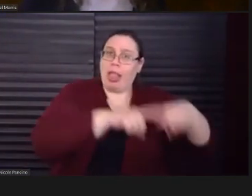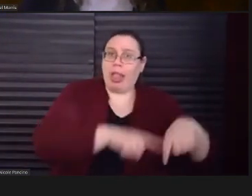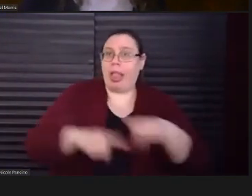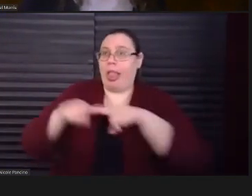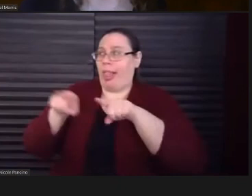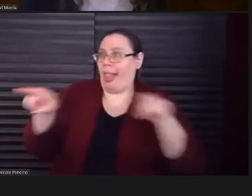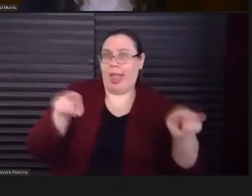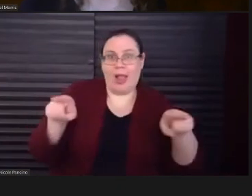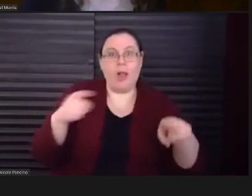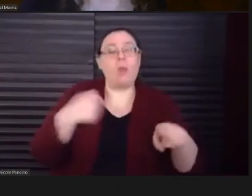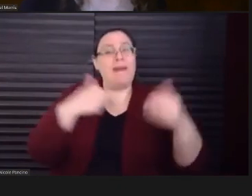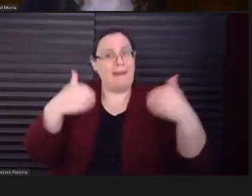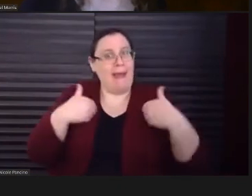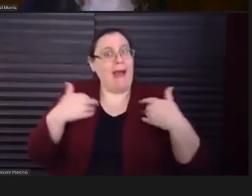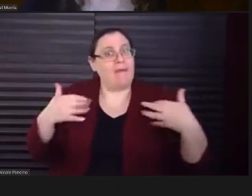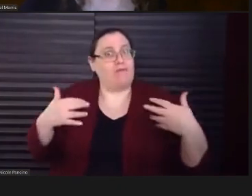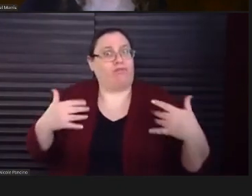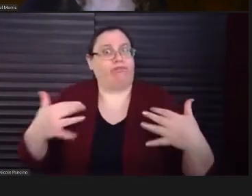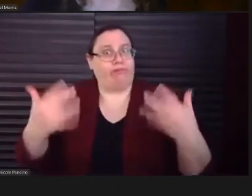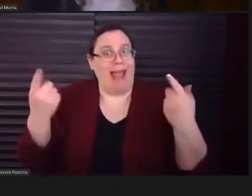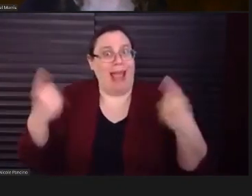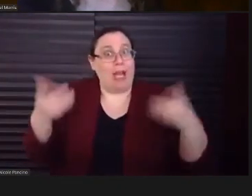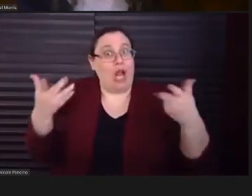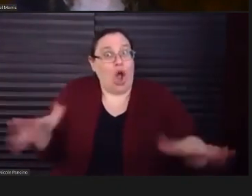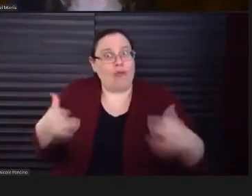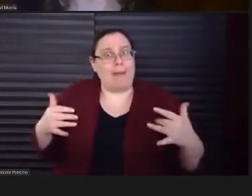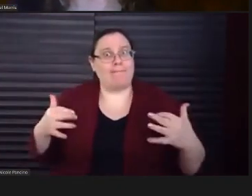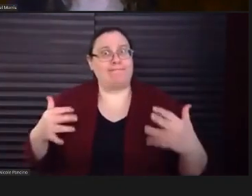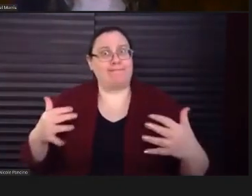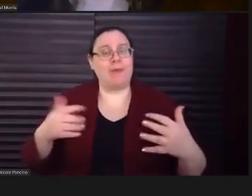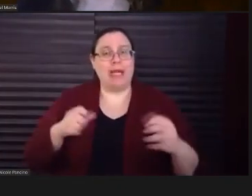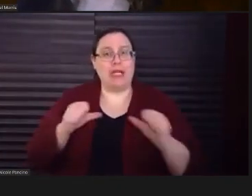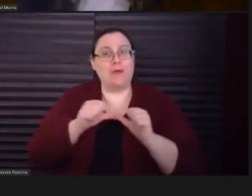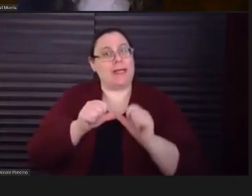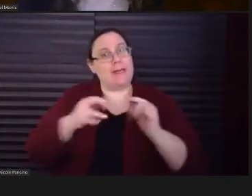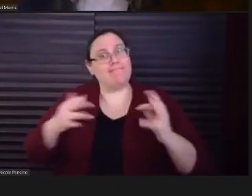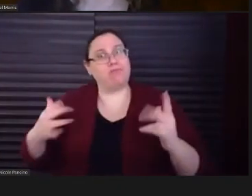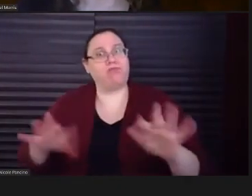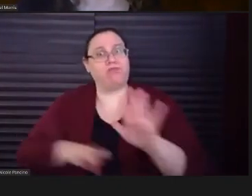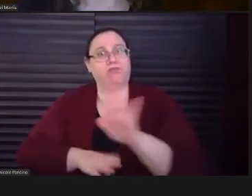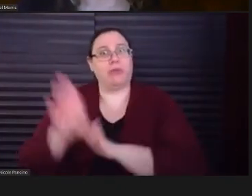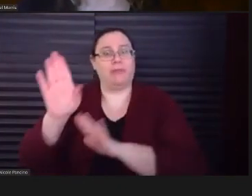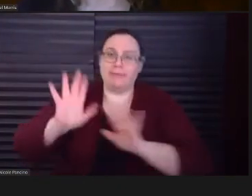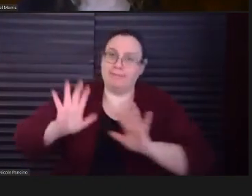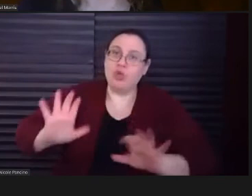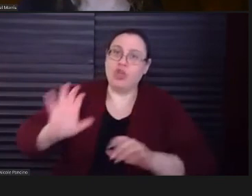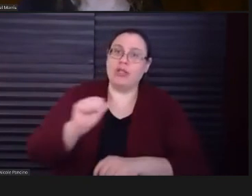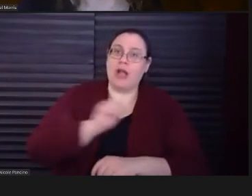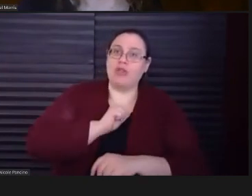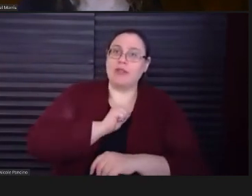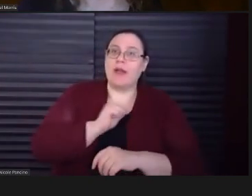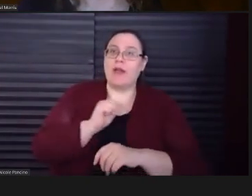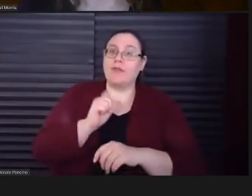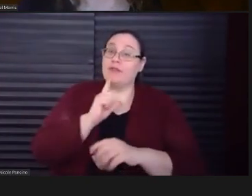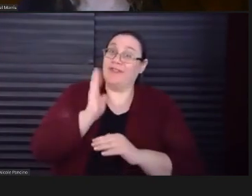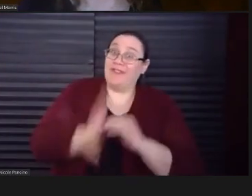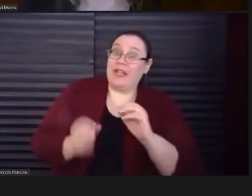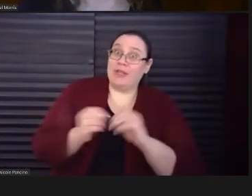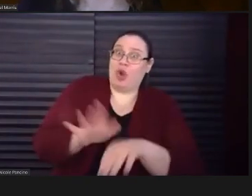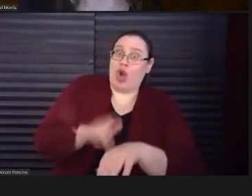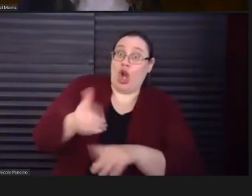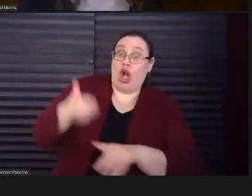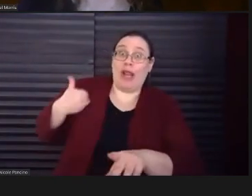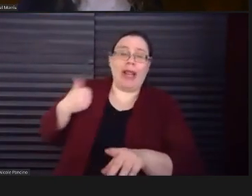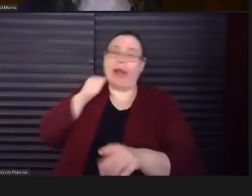we have momentum. And we need to take advantage of the momentum and push ourselves to get this done sooner than later. Because at